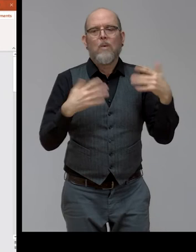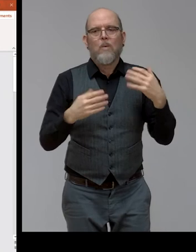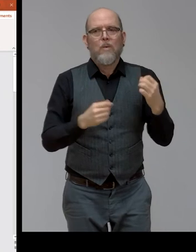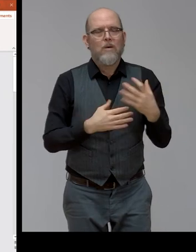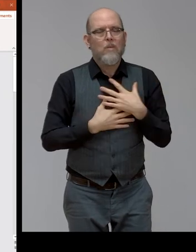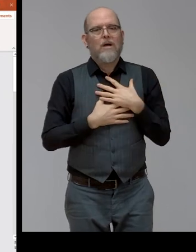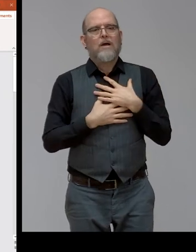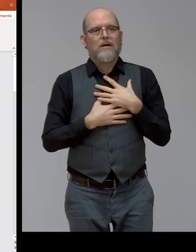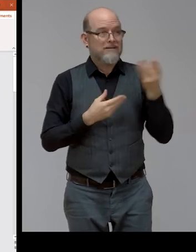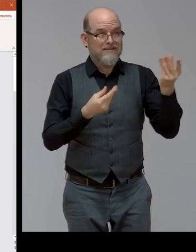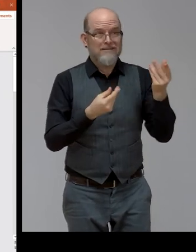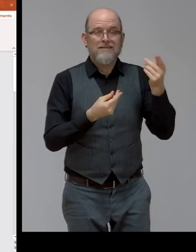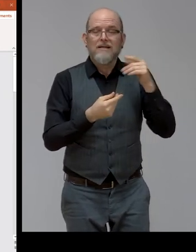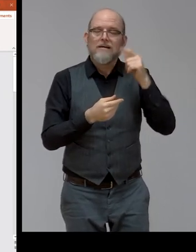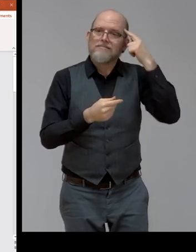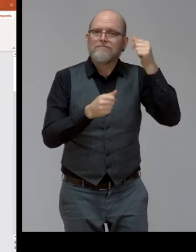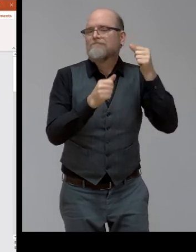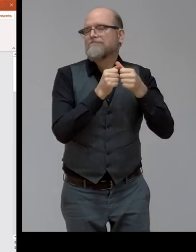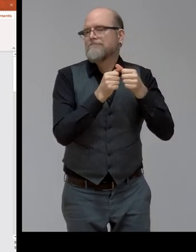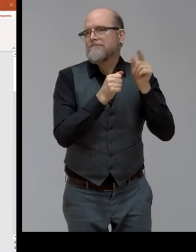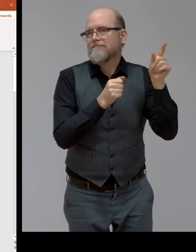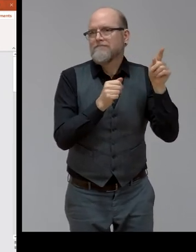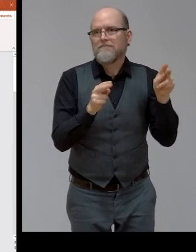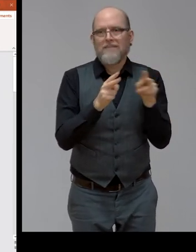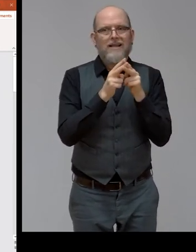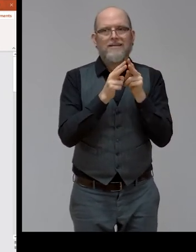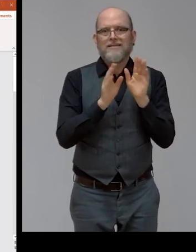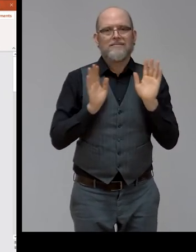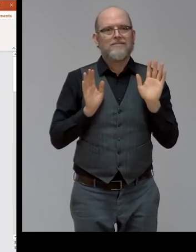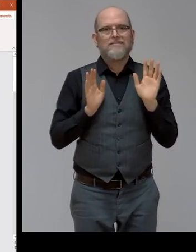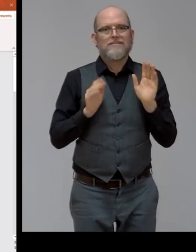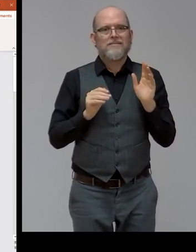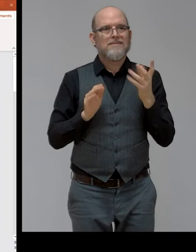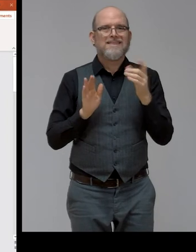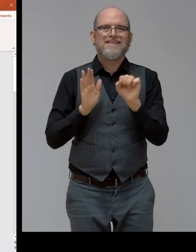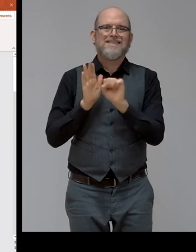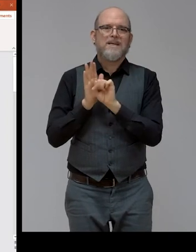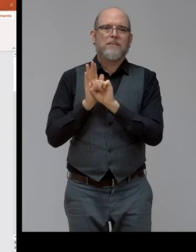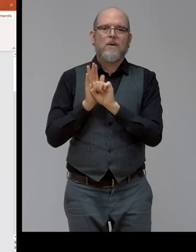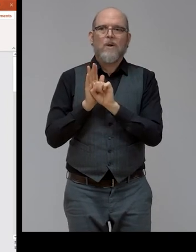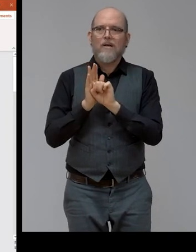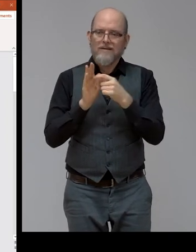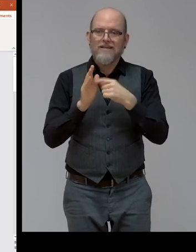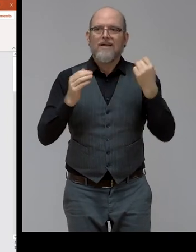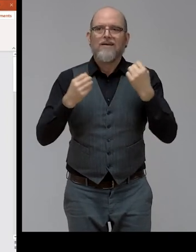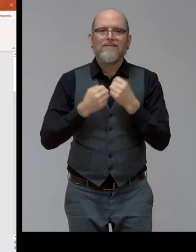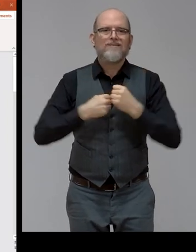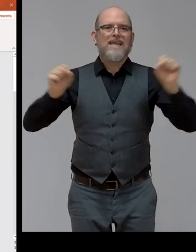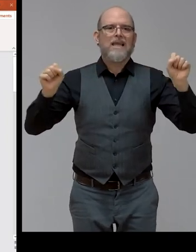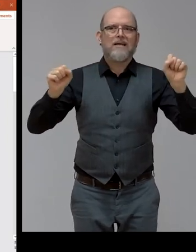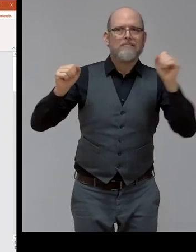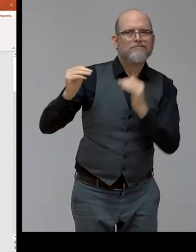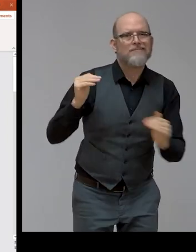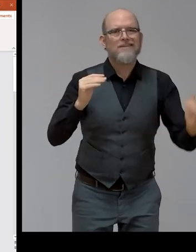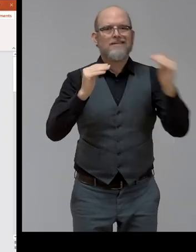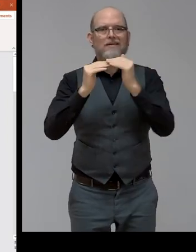back in France, in Paris. It was symbolizing liberté, égalité, fraternité, meaning